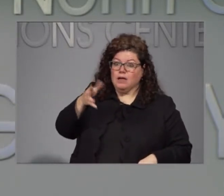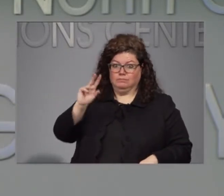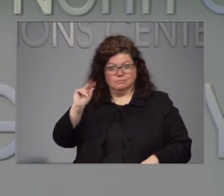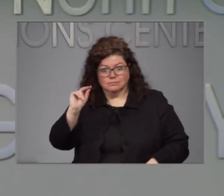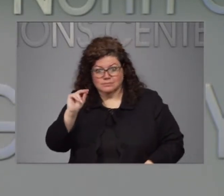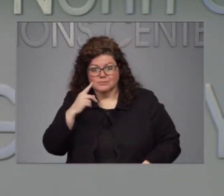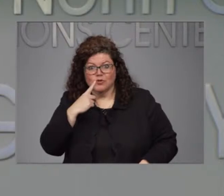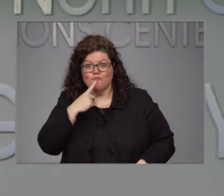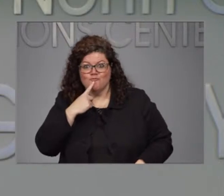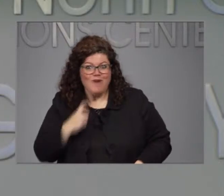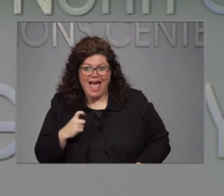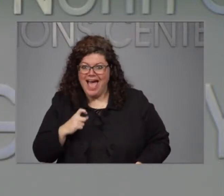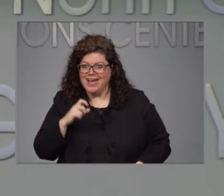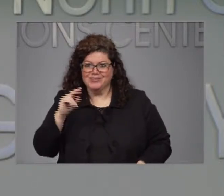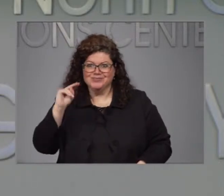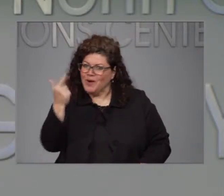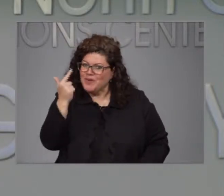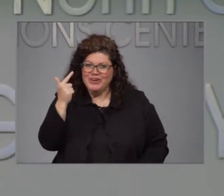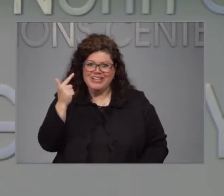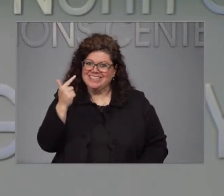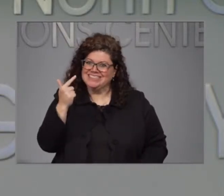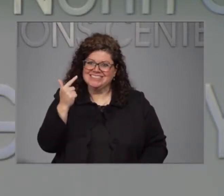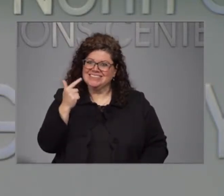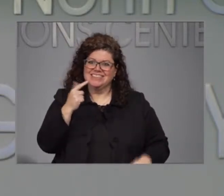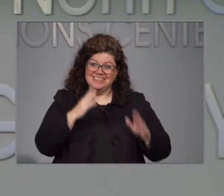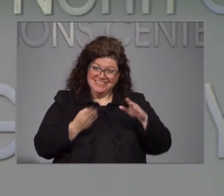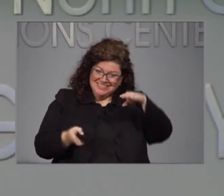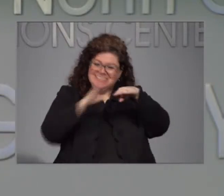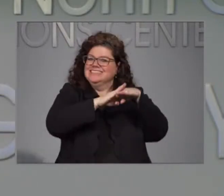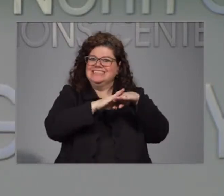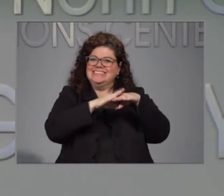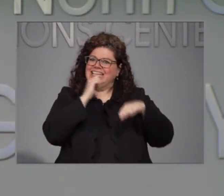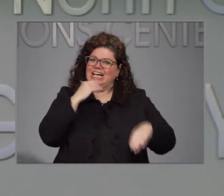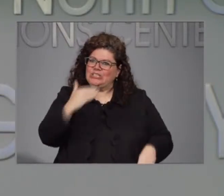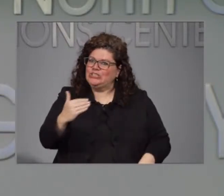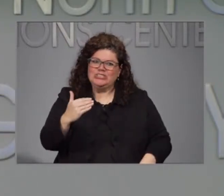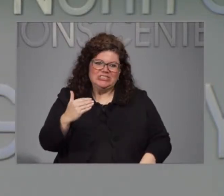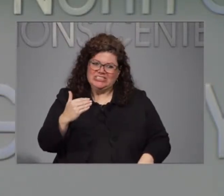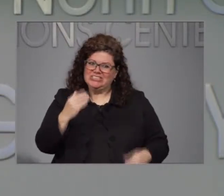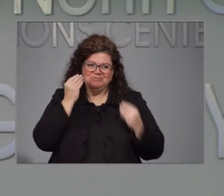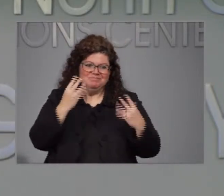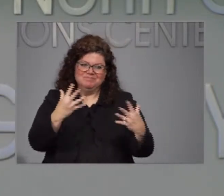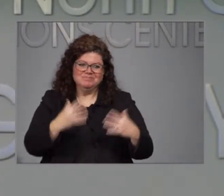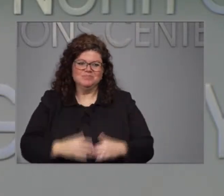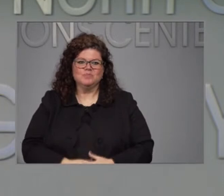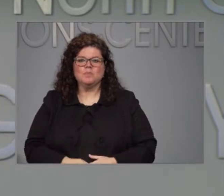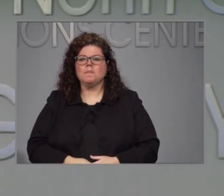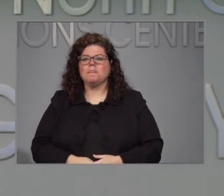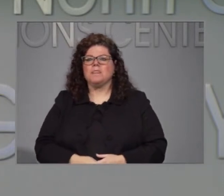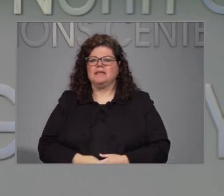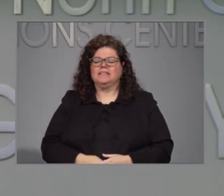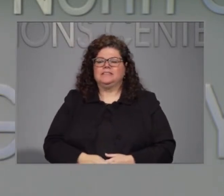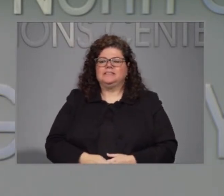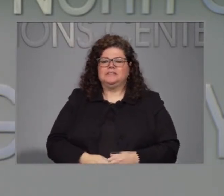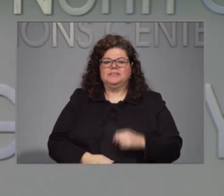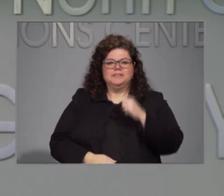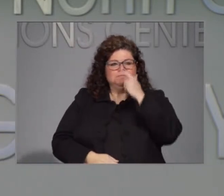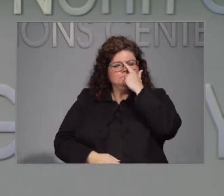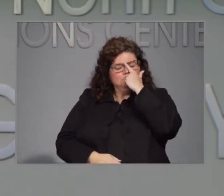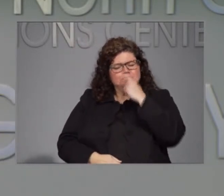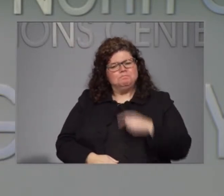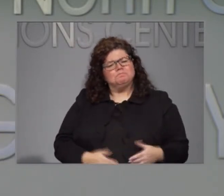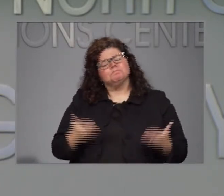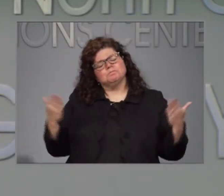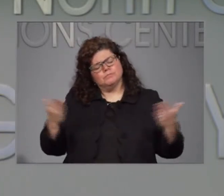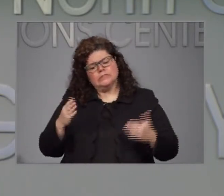of cases was a red X here today. And I think as a state, we